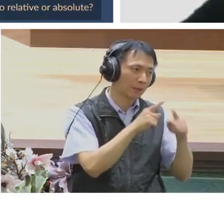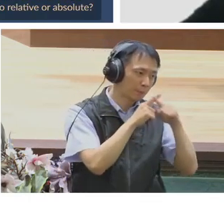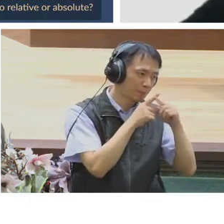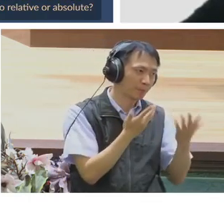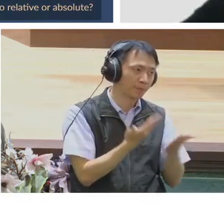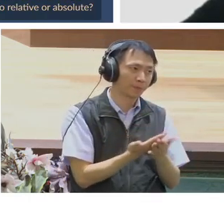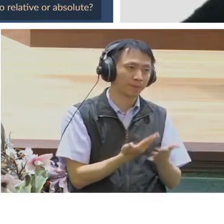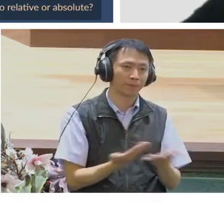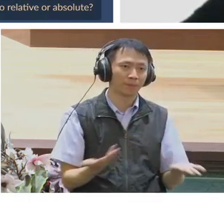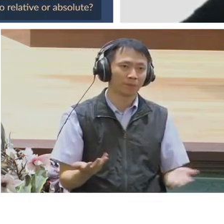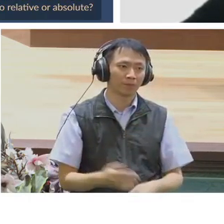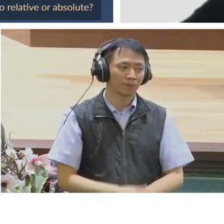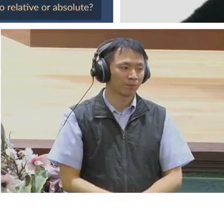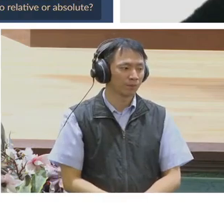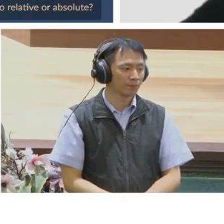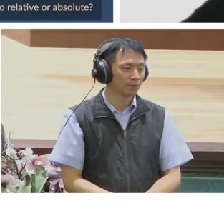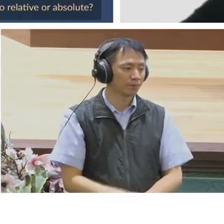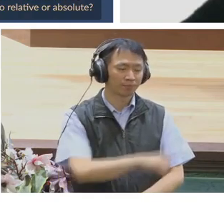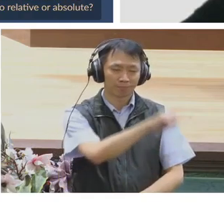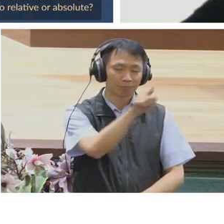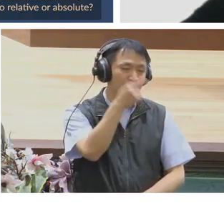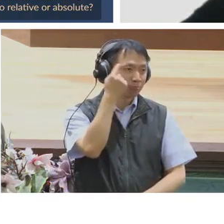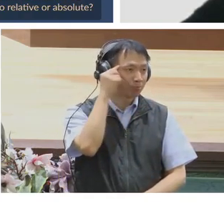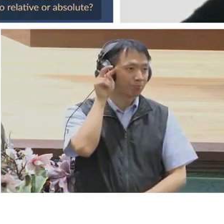Julie, no burning thoughts on that one?